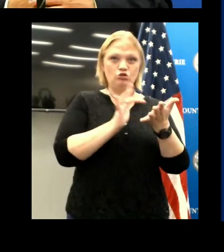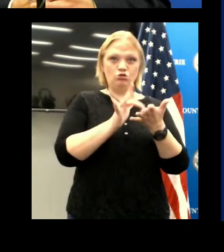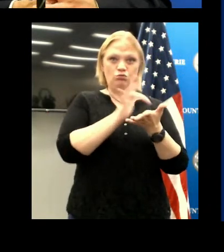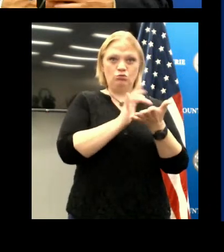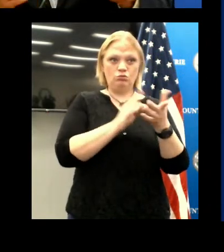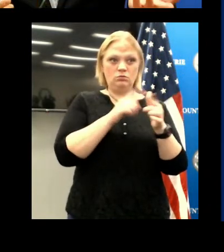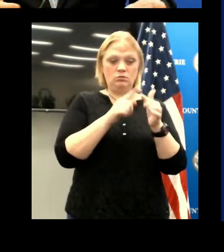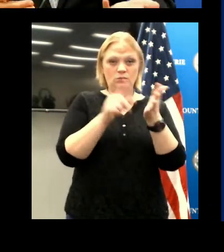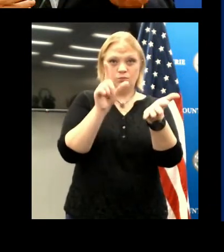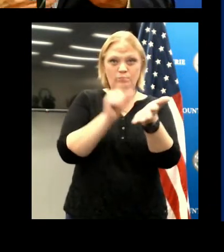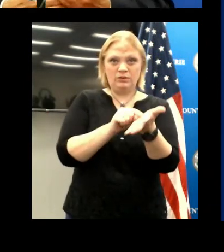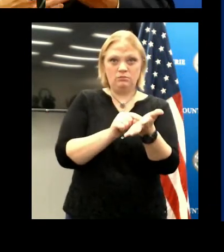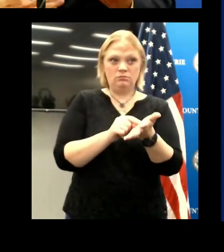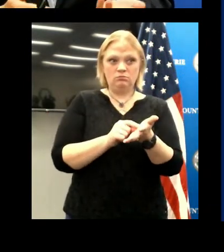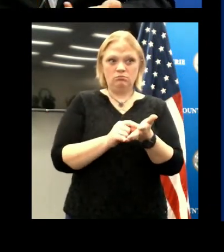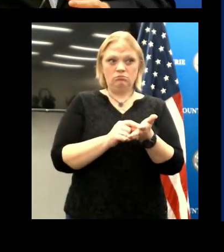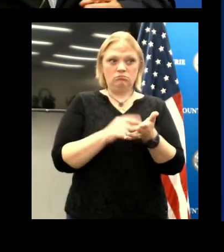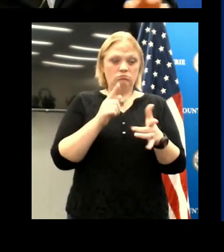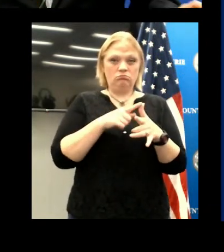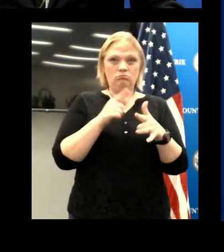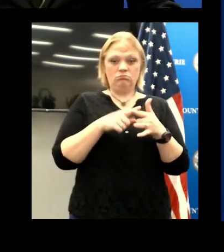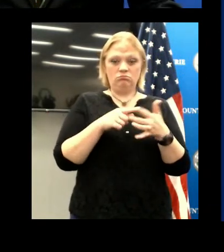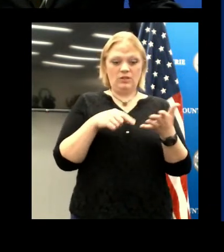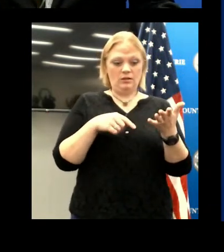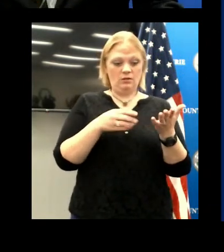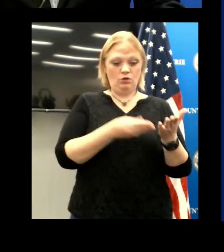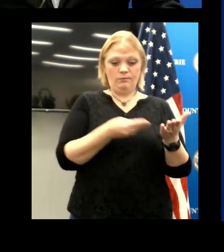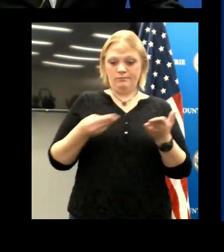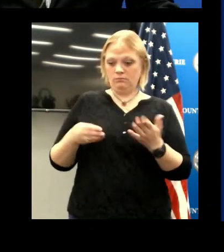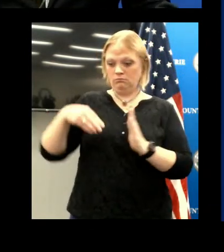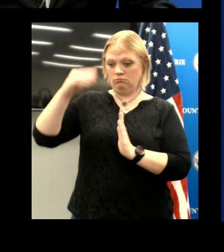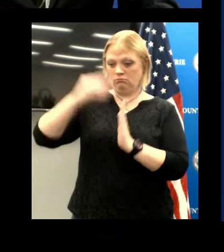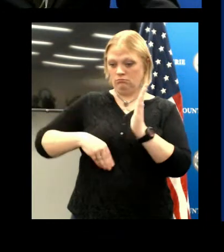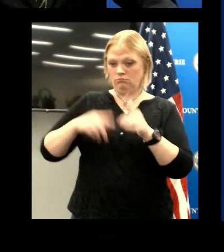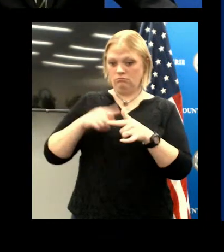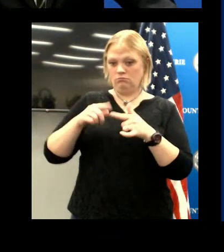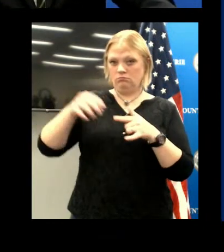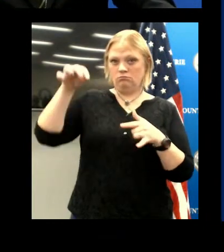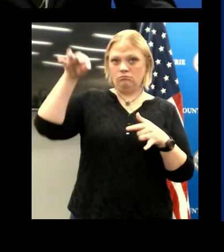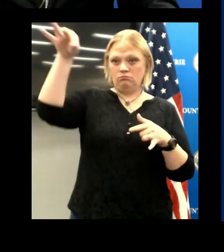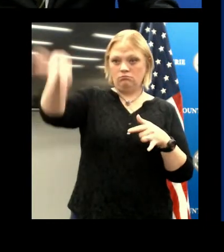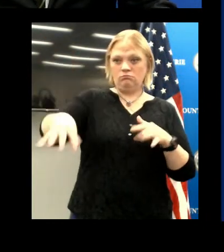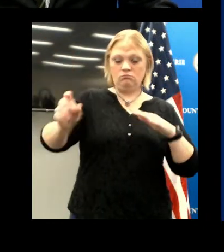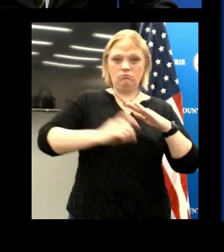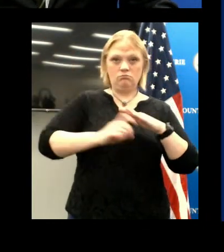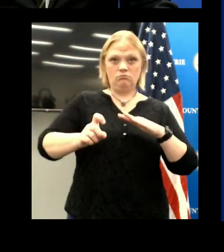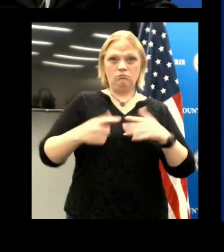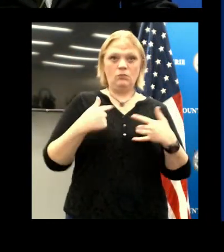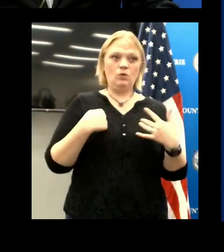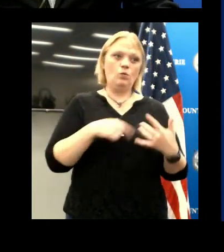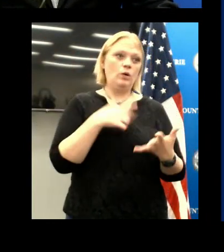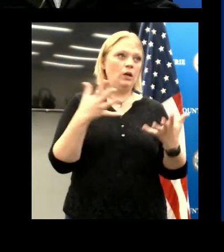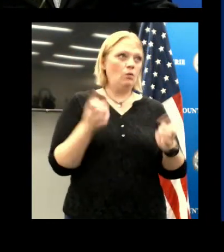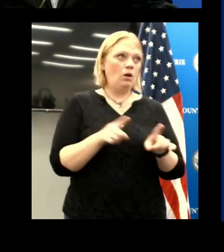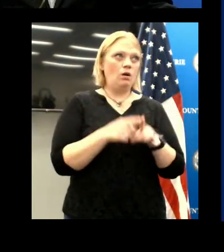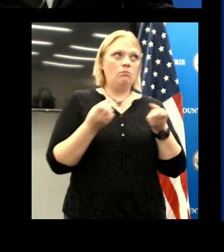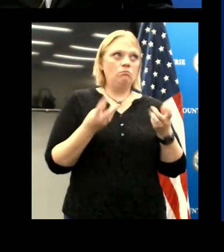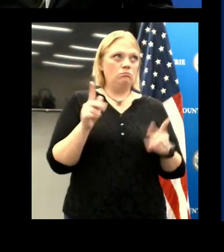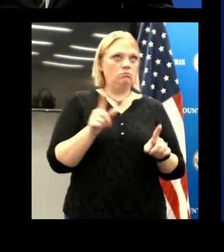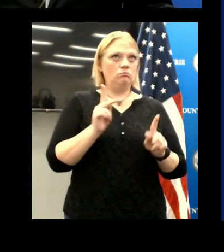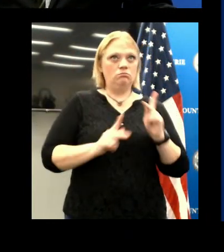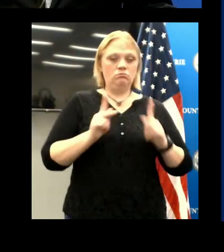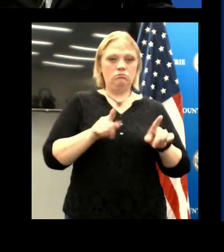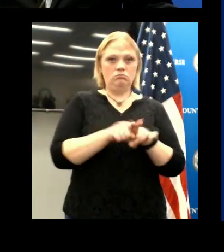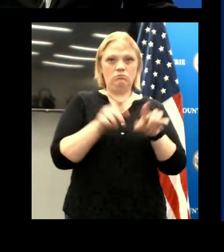ballot's printed for you, and it's just like normal. You take your ballot, you fill it out, and you put it in the ballot scanner. And we want as many people as possible to